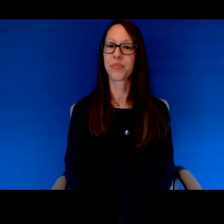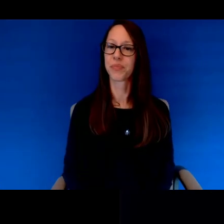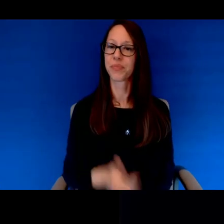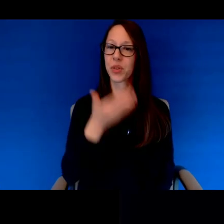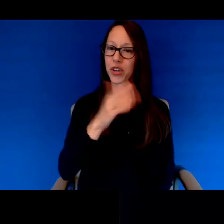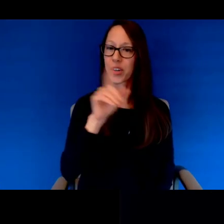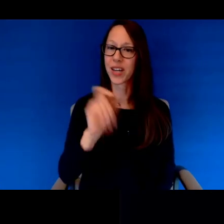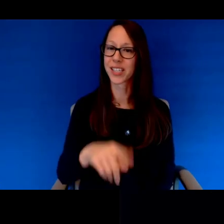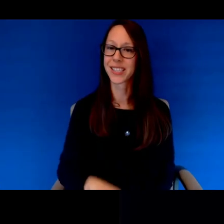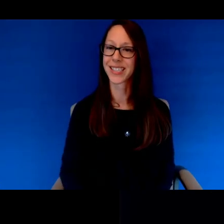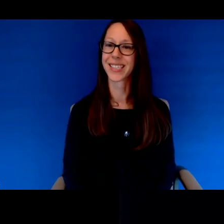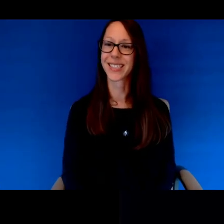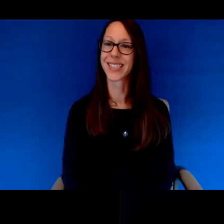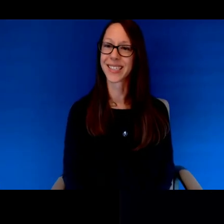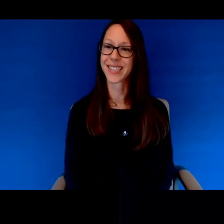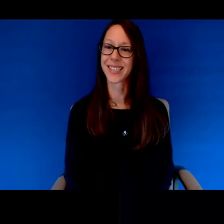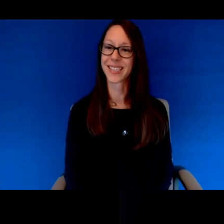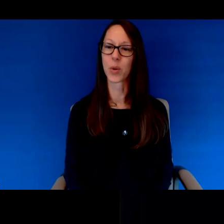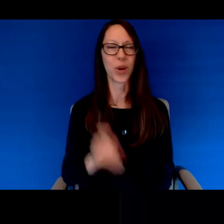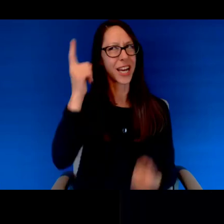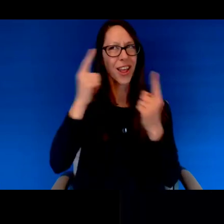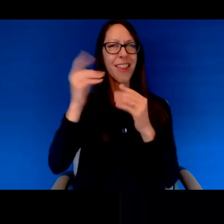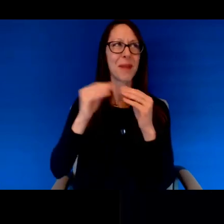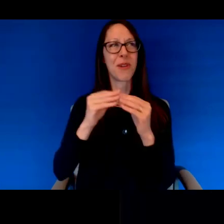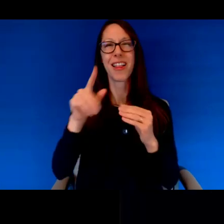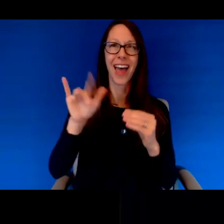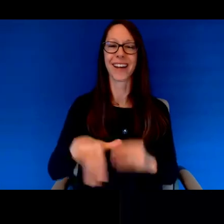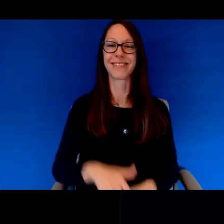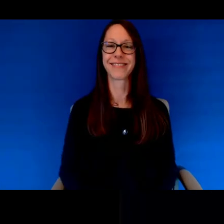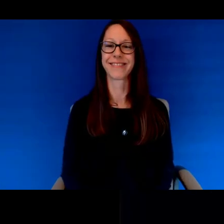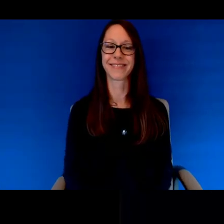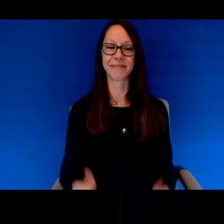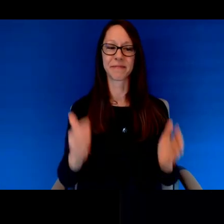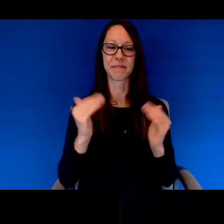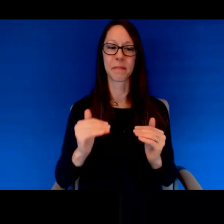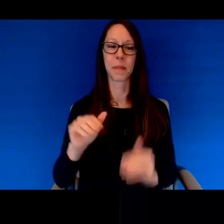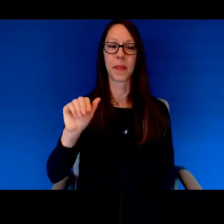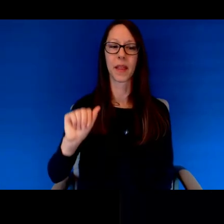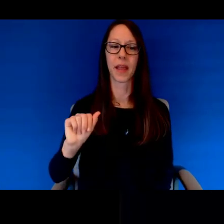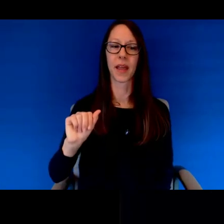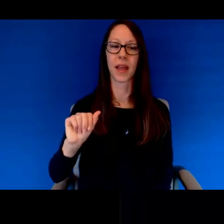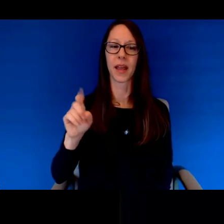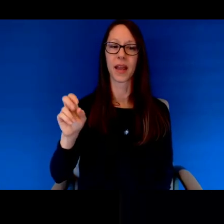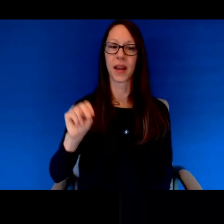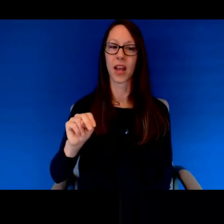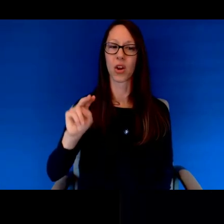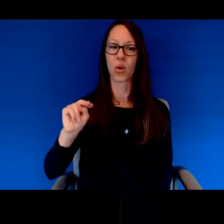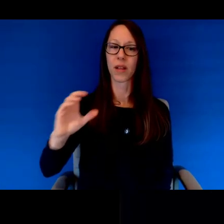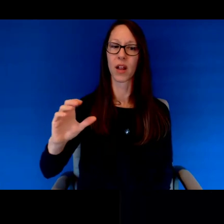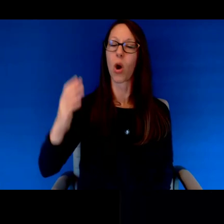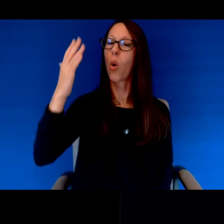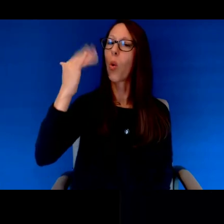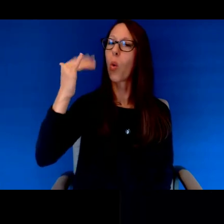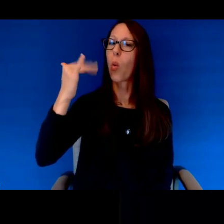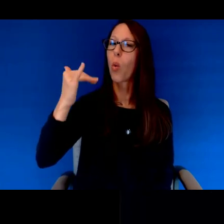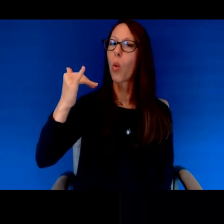It's question. so fun. Really, yeah, we've got to think about that. That's a good one. We got a question from Aiden in North Carolina. Why does the moon have a